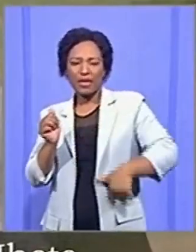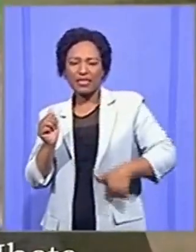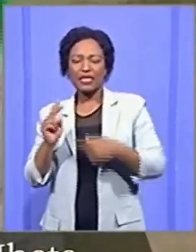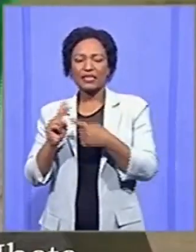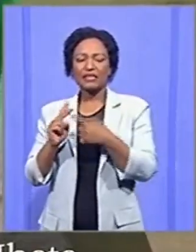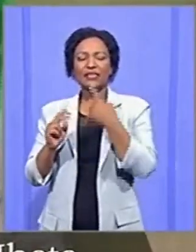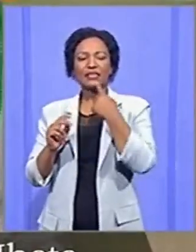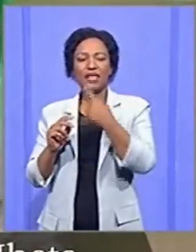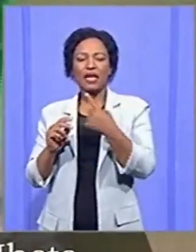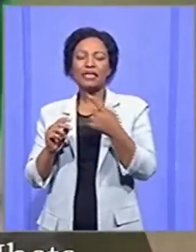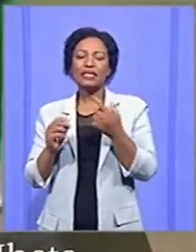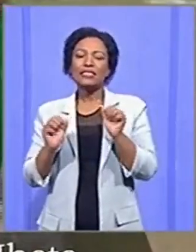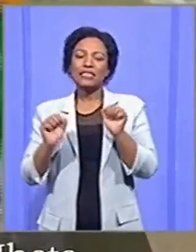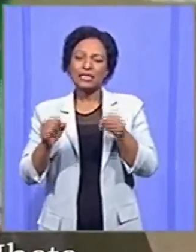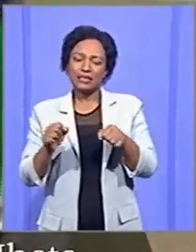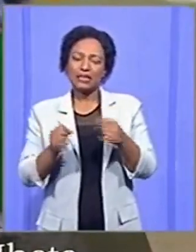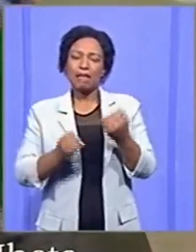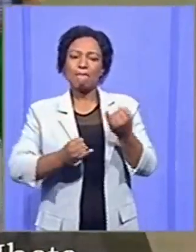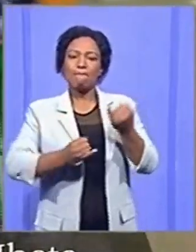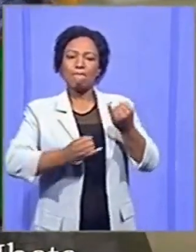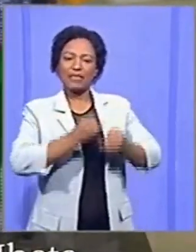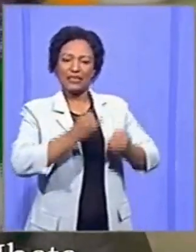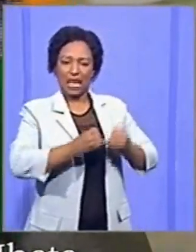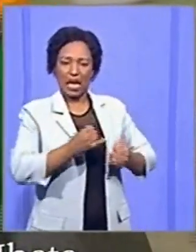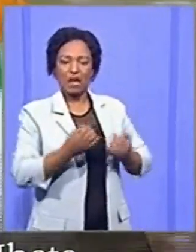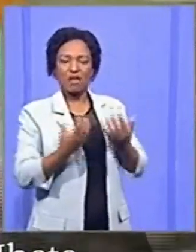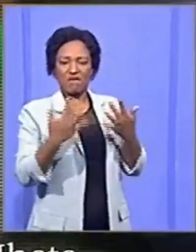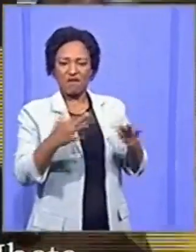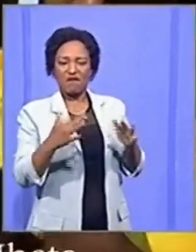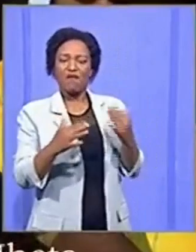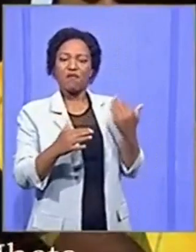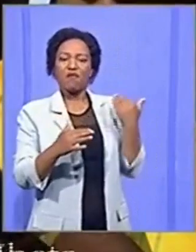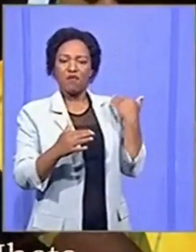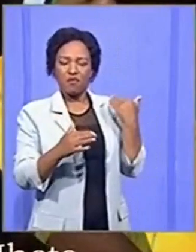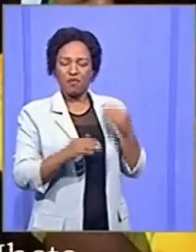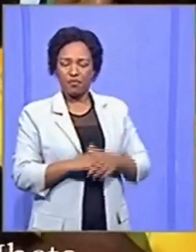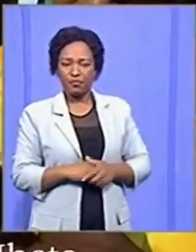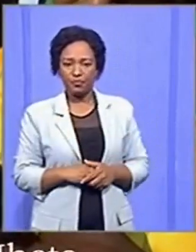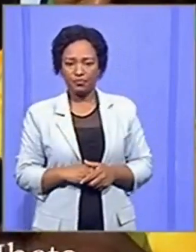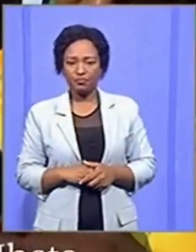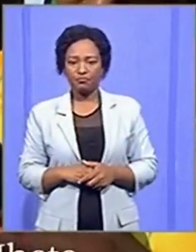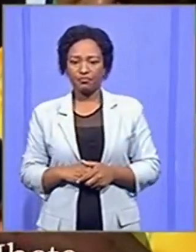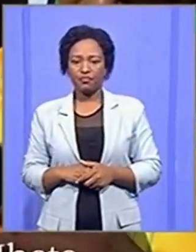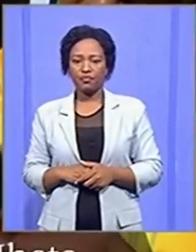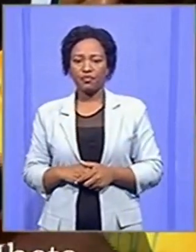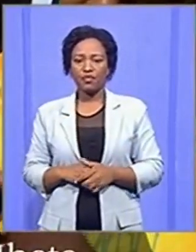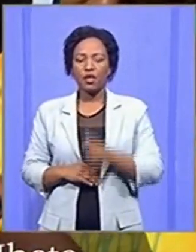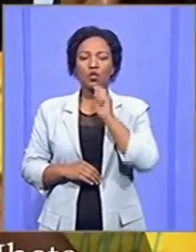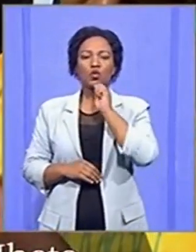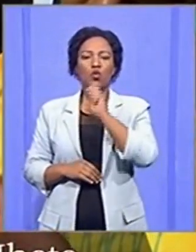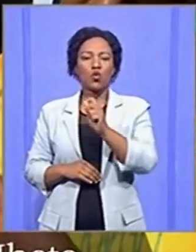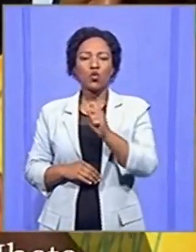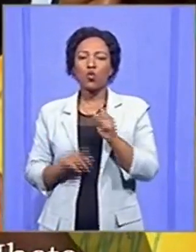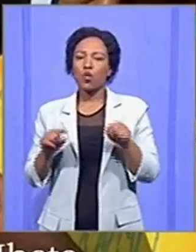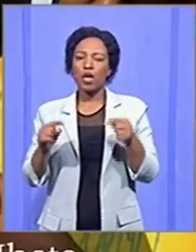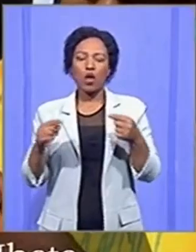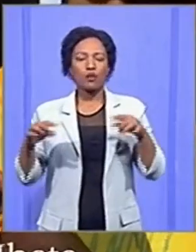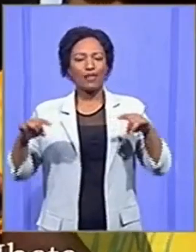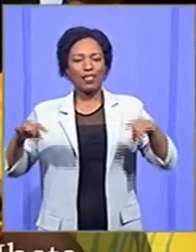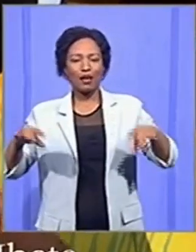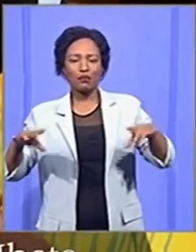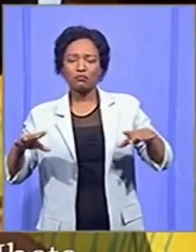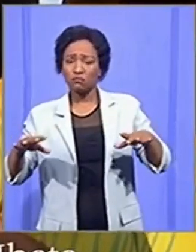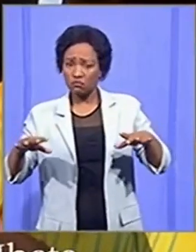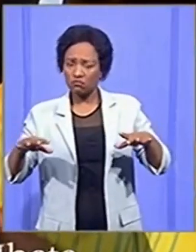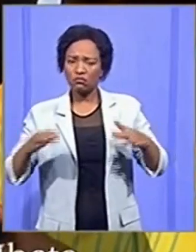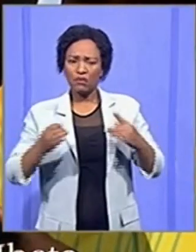gore go na le diphoso tse di dirilweng ka motsi wa puso e fetileng. Indeed, nobody can deny that there are mistakes